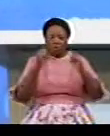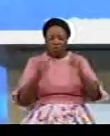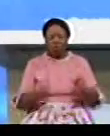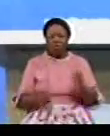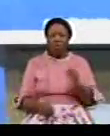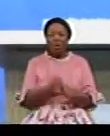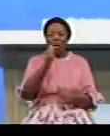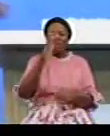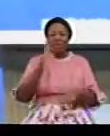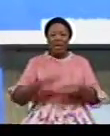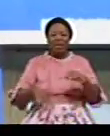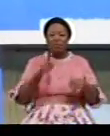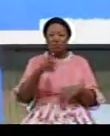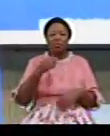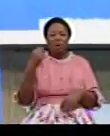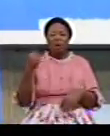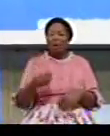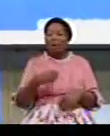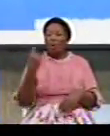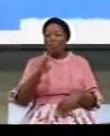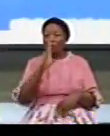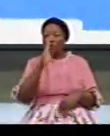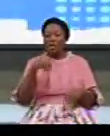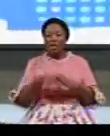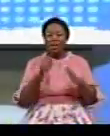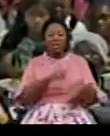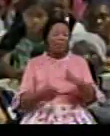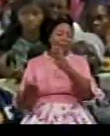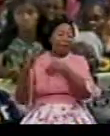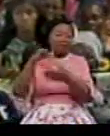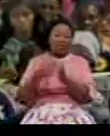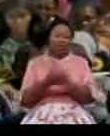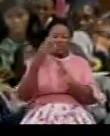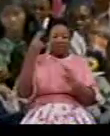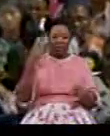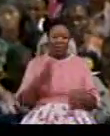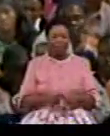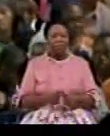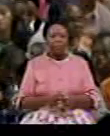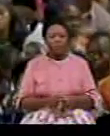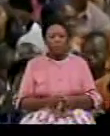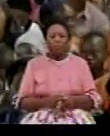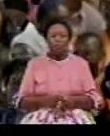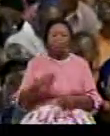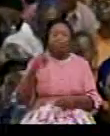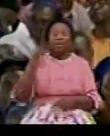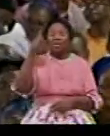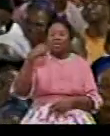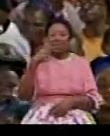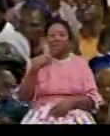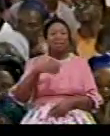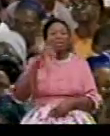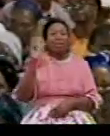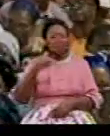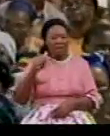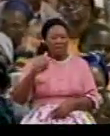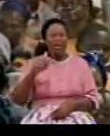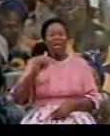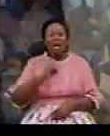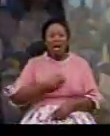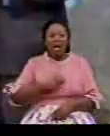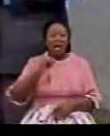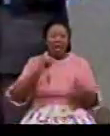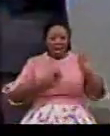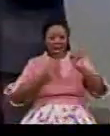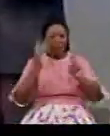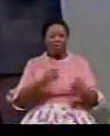there, and he will not be in fellowship with the Father for the rest of eternity. That's why it tells us in